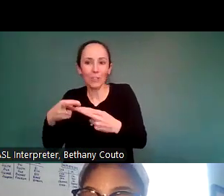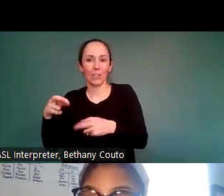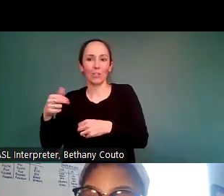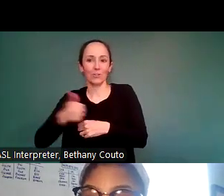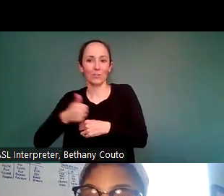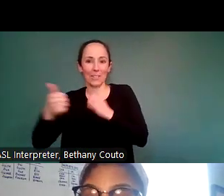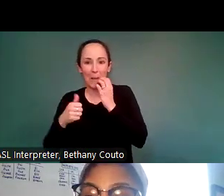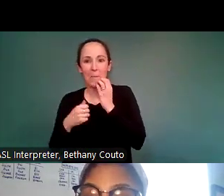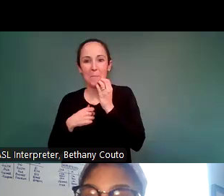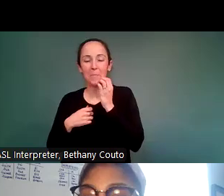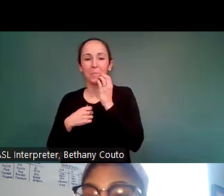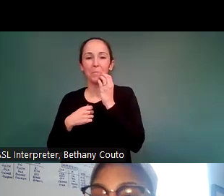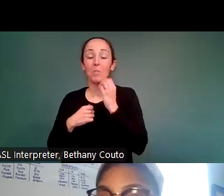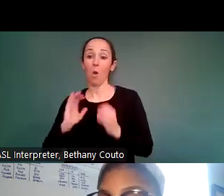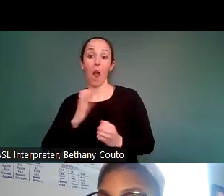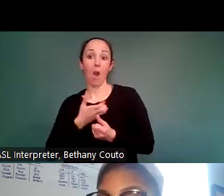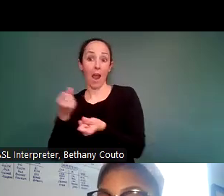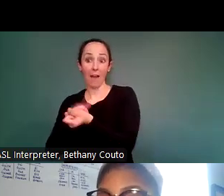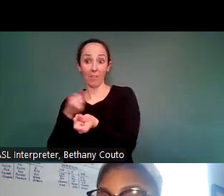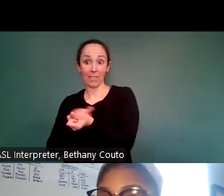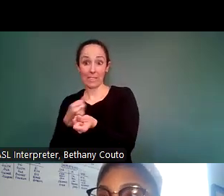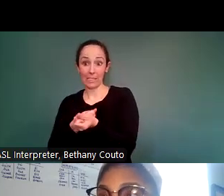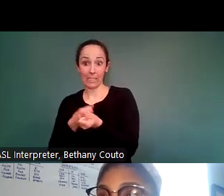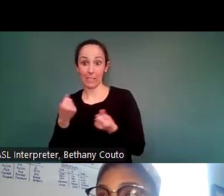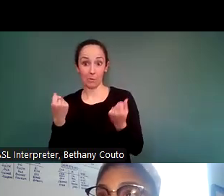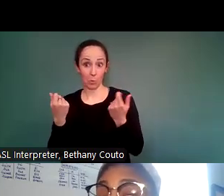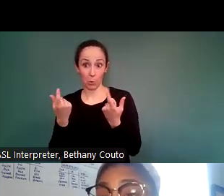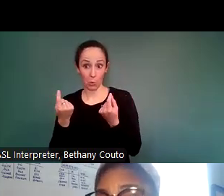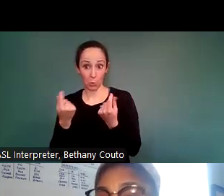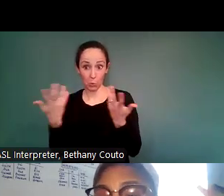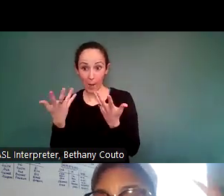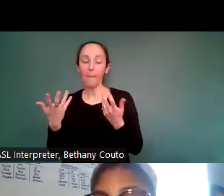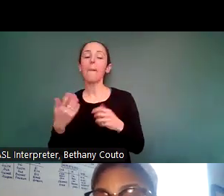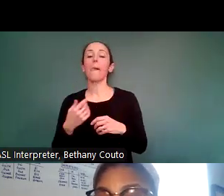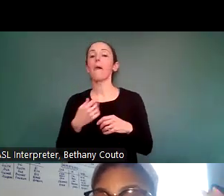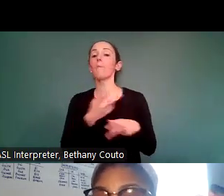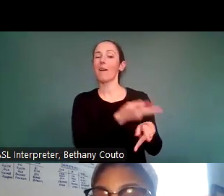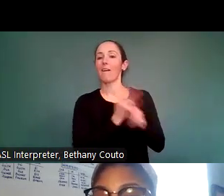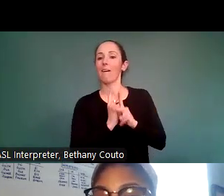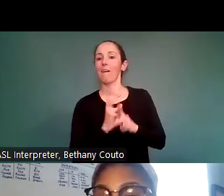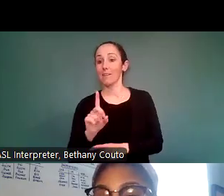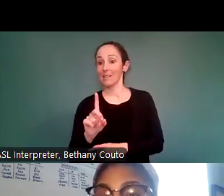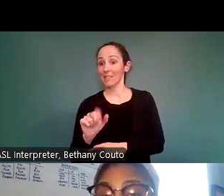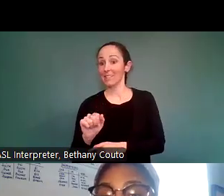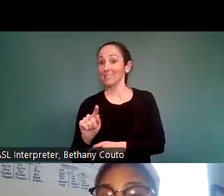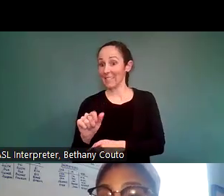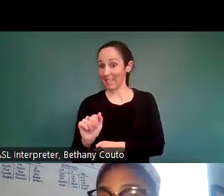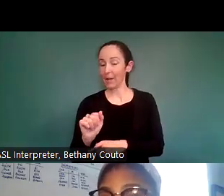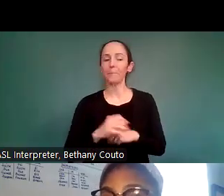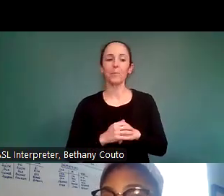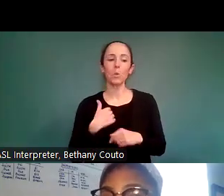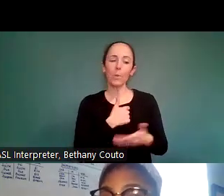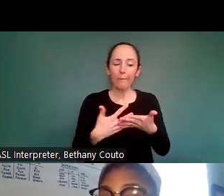of that advocacy, we took some of the data and the numbers that we had been collecting around what